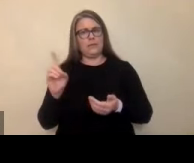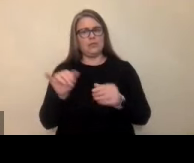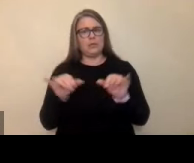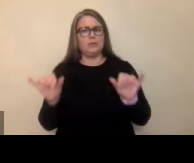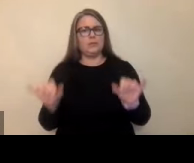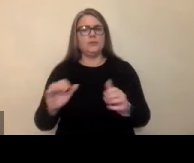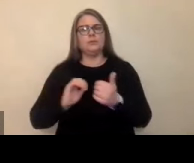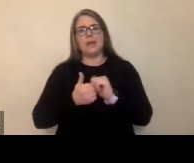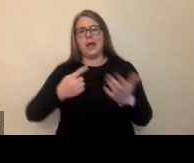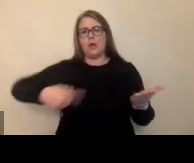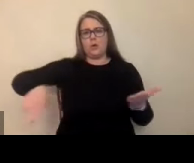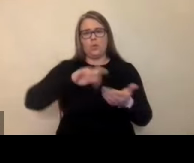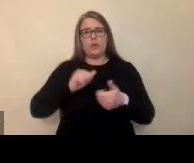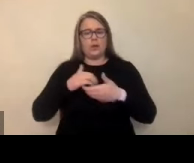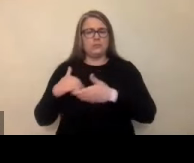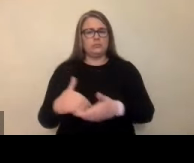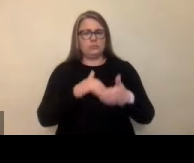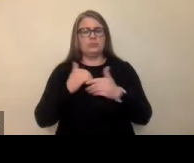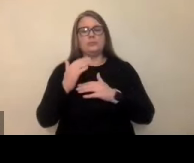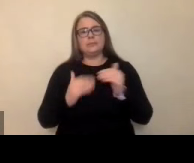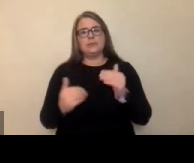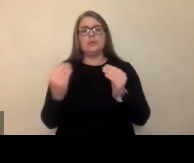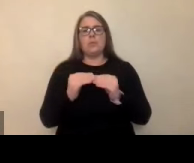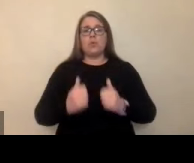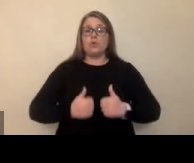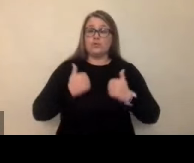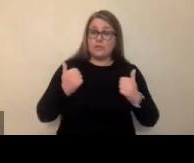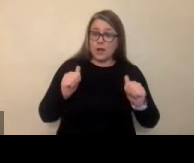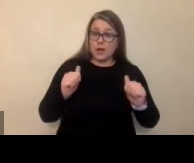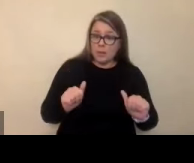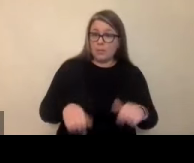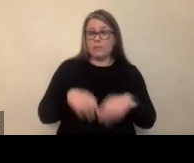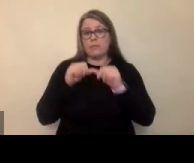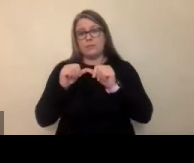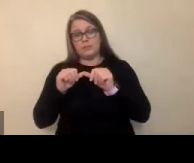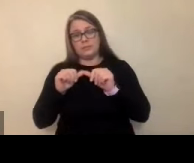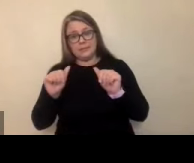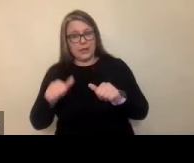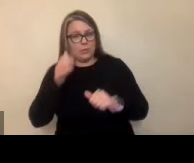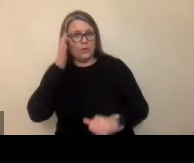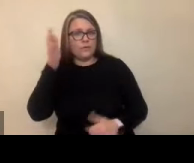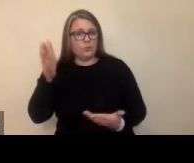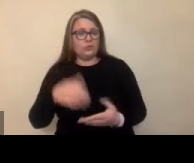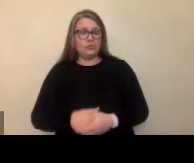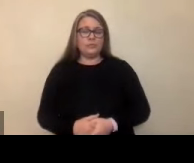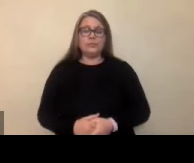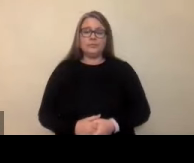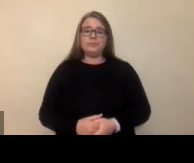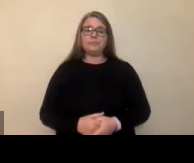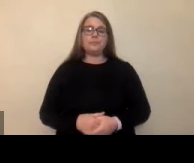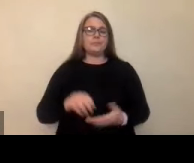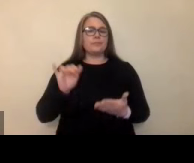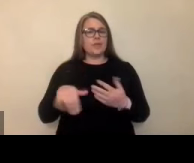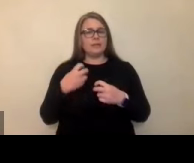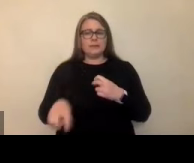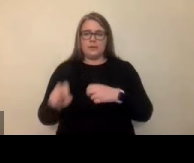more survivable, sustainable now and future. And I think that's really hard work to try to figure out how to